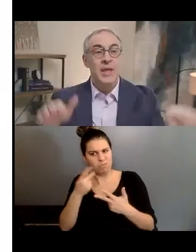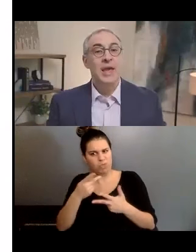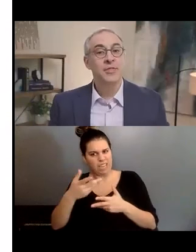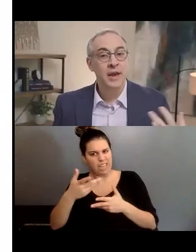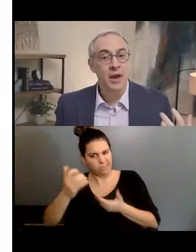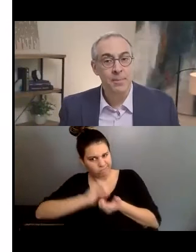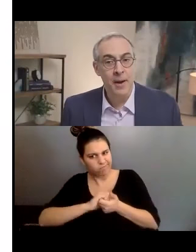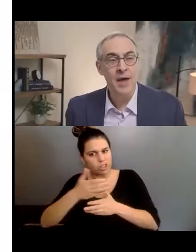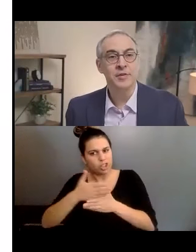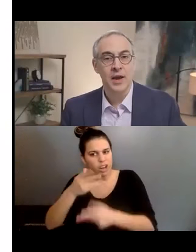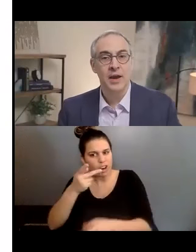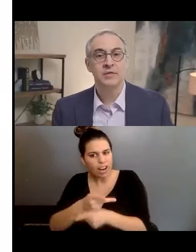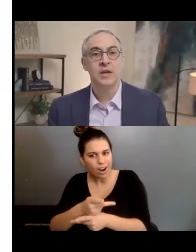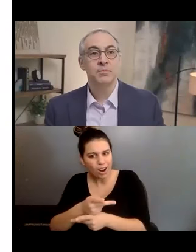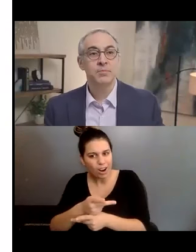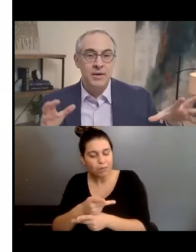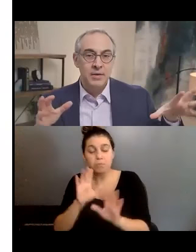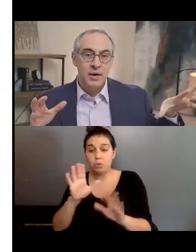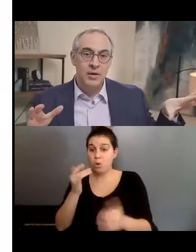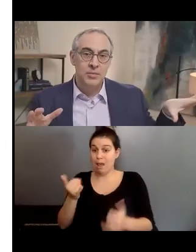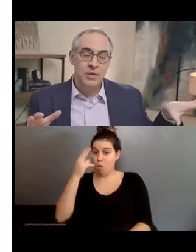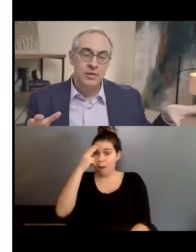them. And they hypothesize